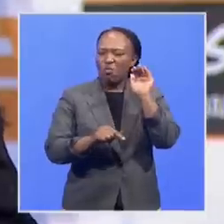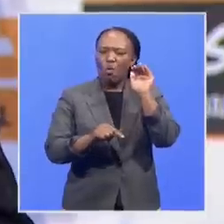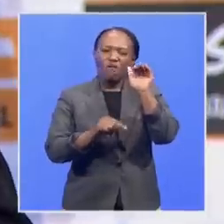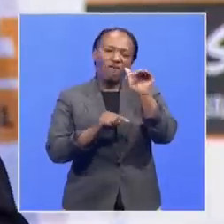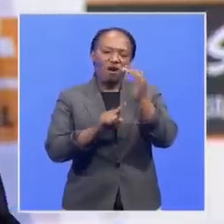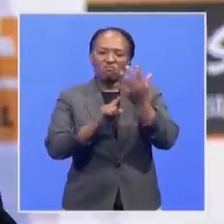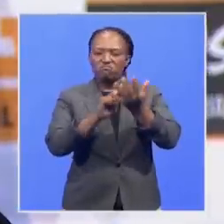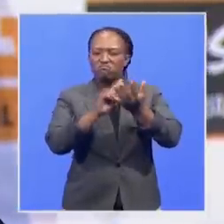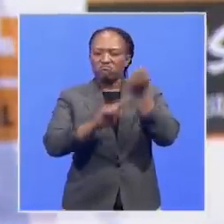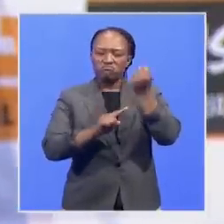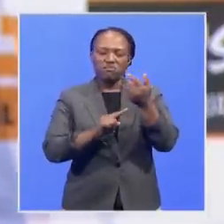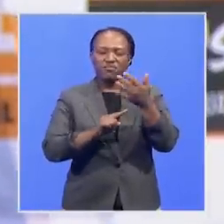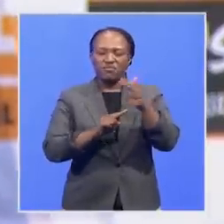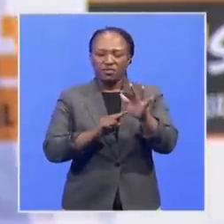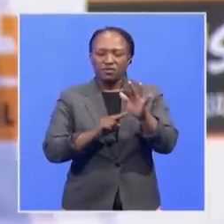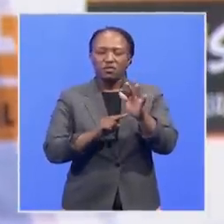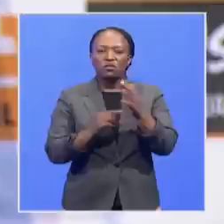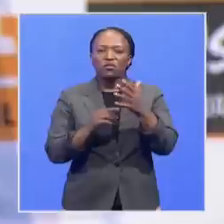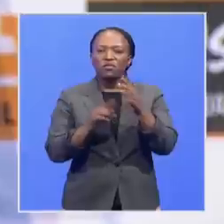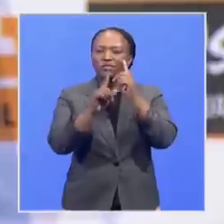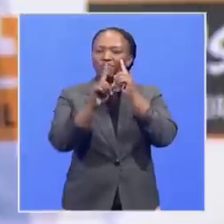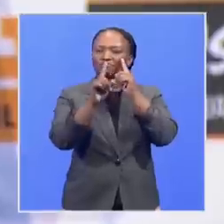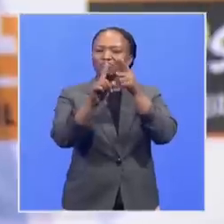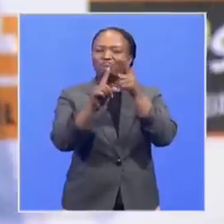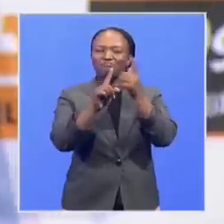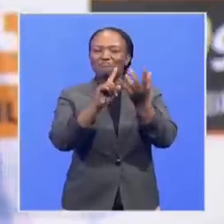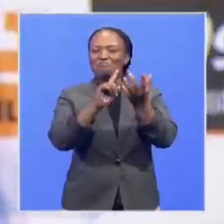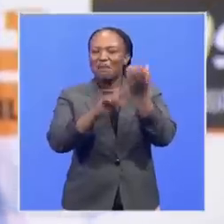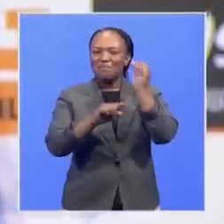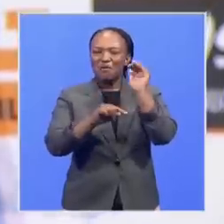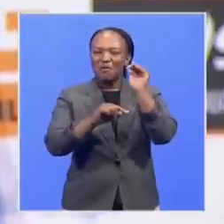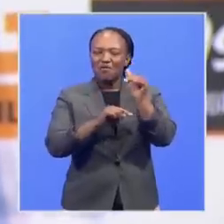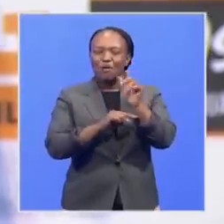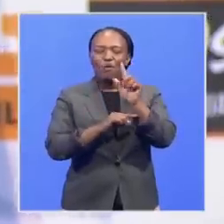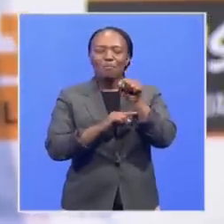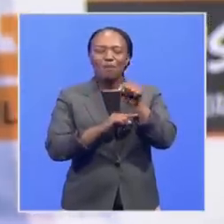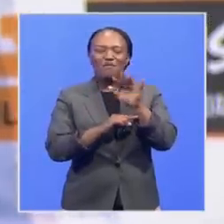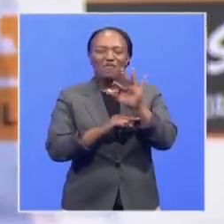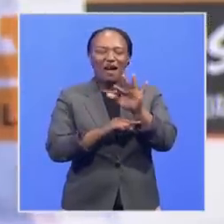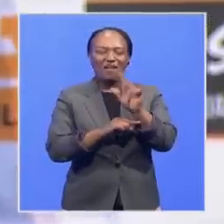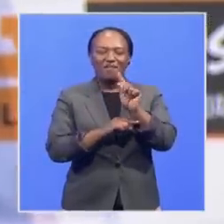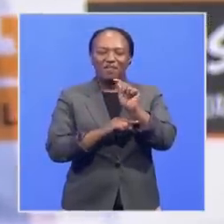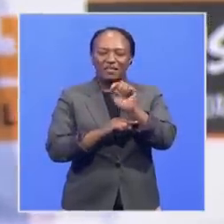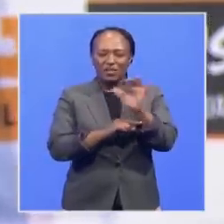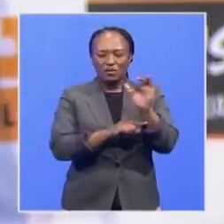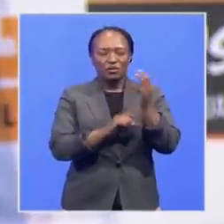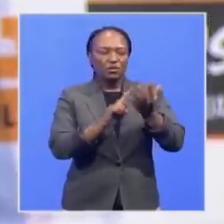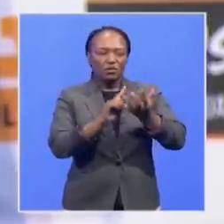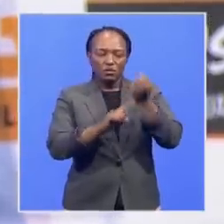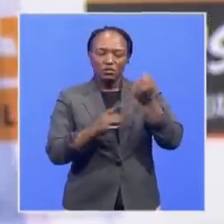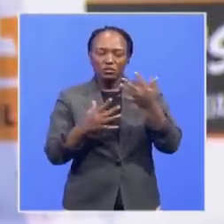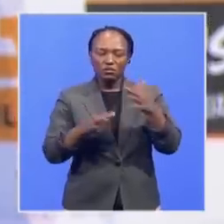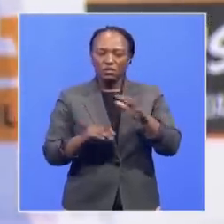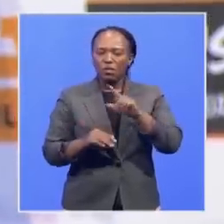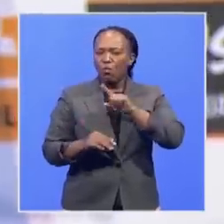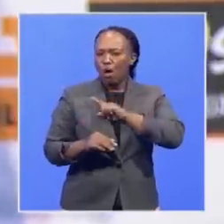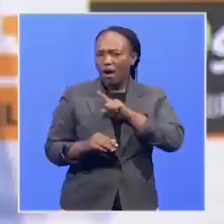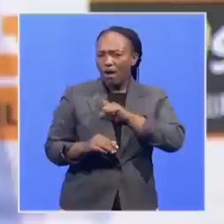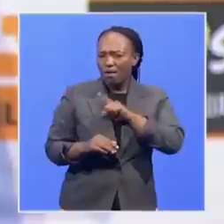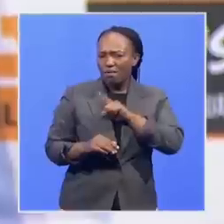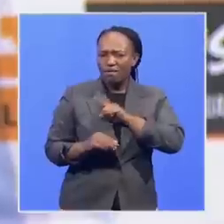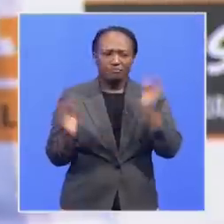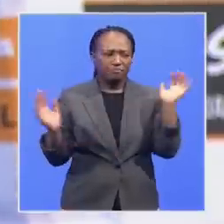Ra fitlha go 1.5 trillion. Ne e le go etsetsa gore bao ba nang le